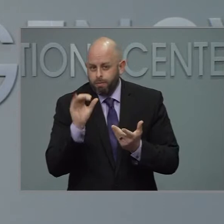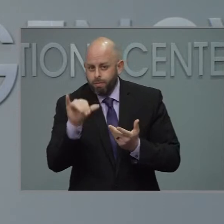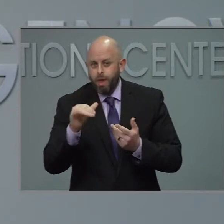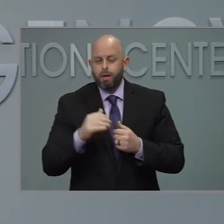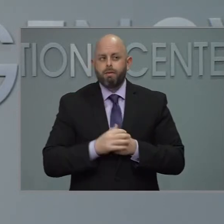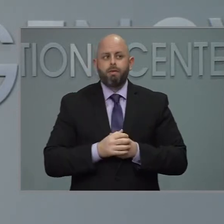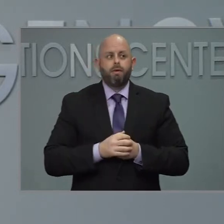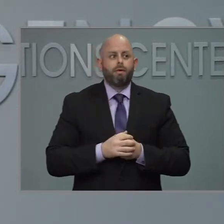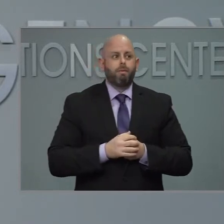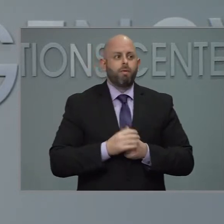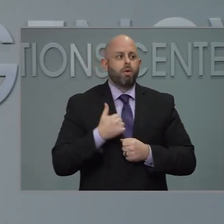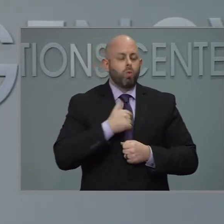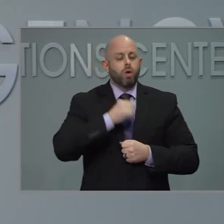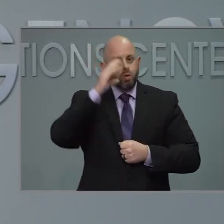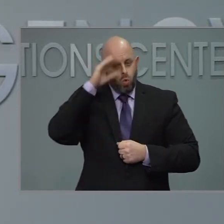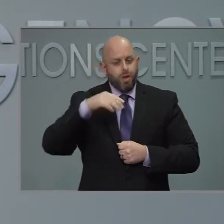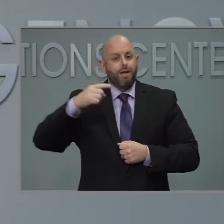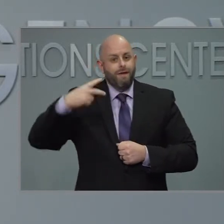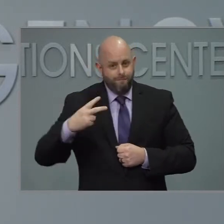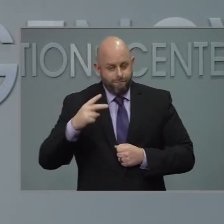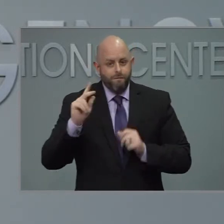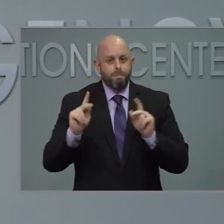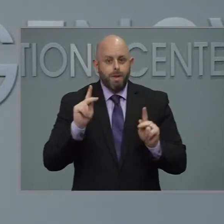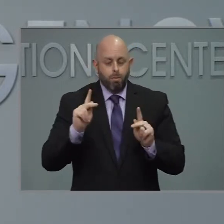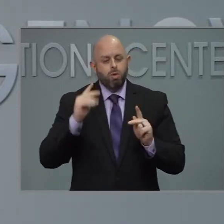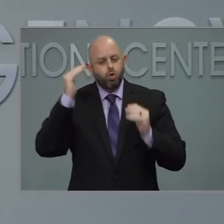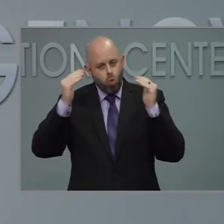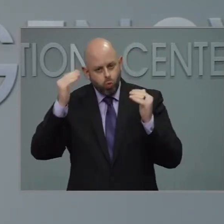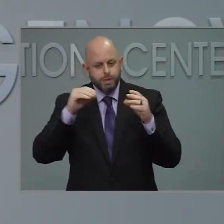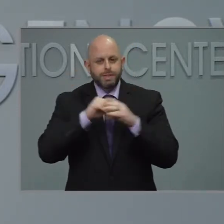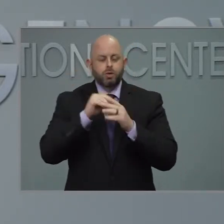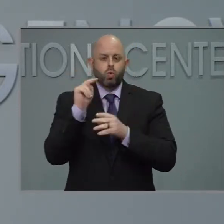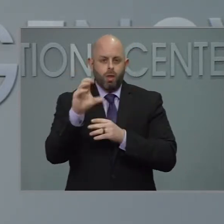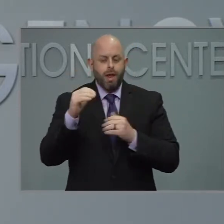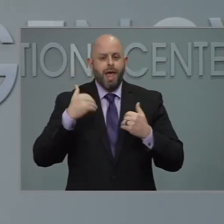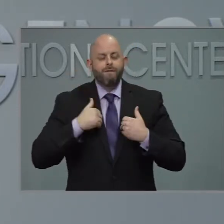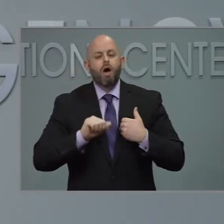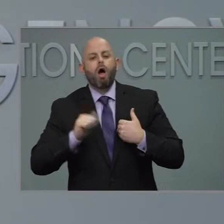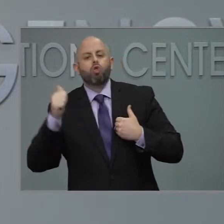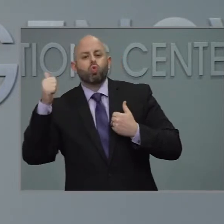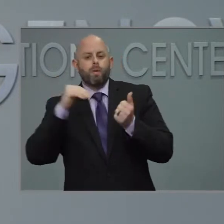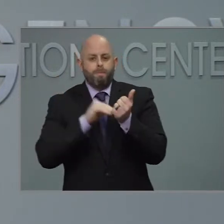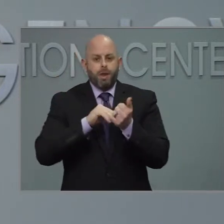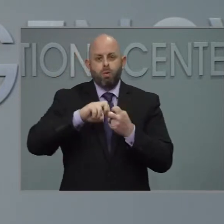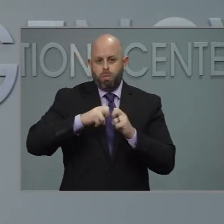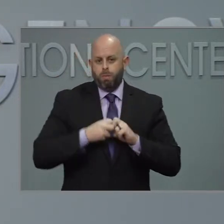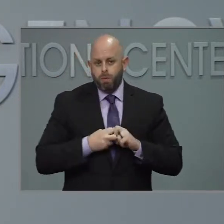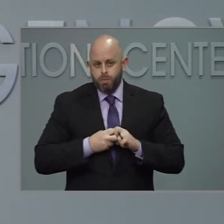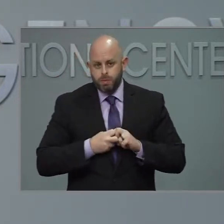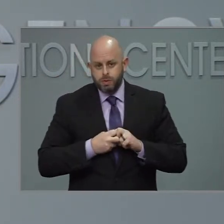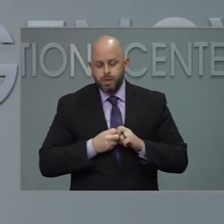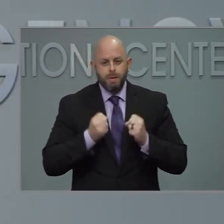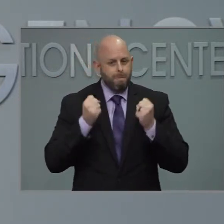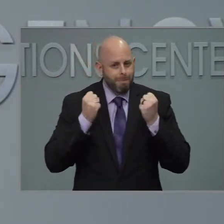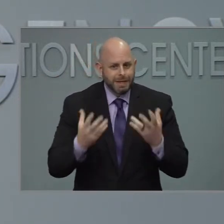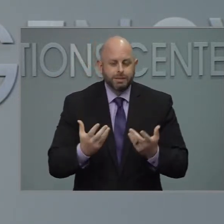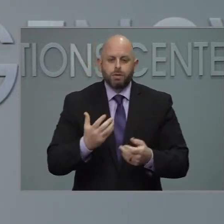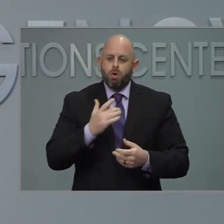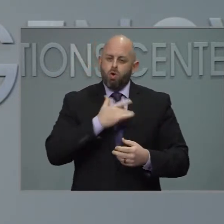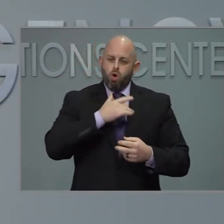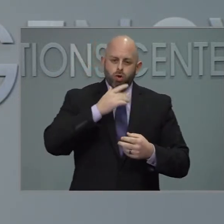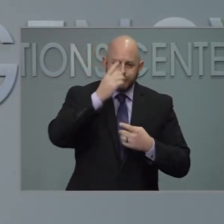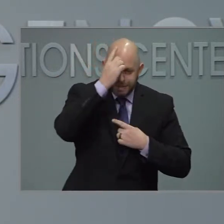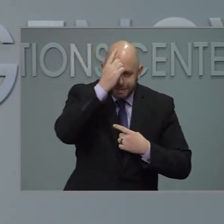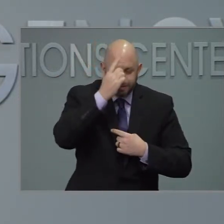said, we know that half of adults in North Carolina have one of these underlying medical conditions. Many of them are over 65 and